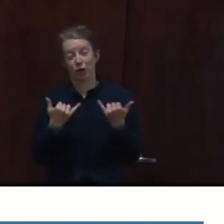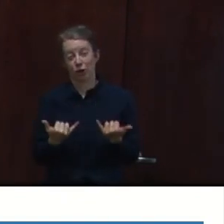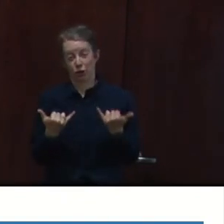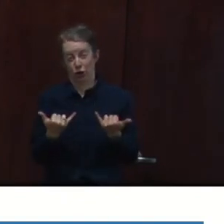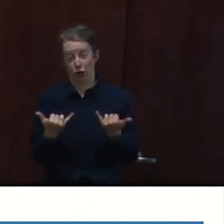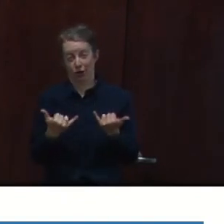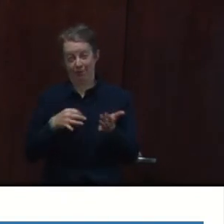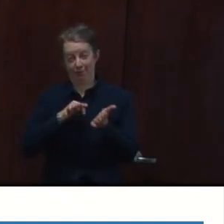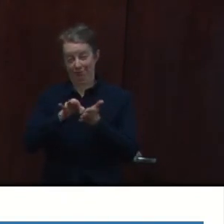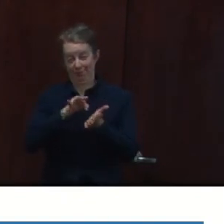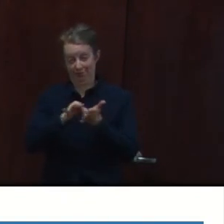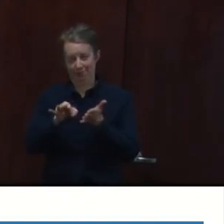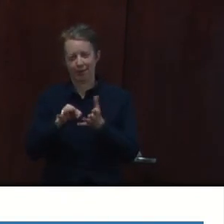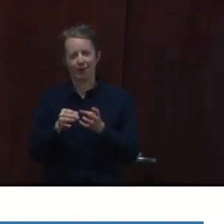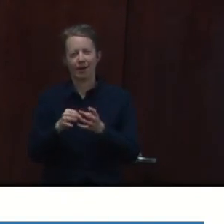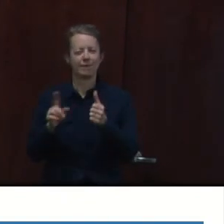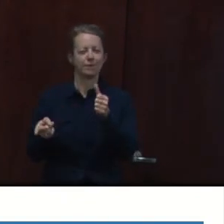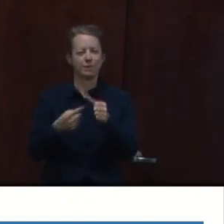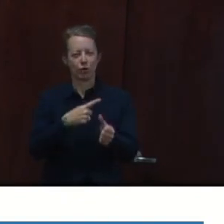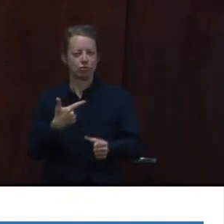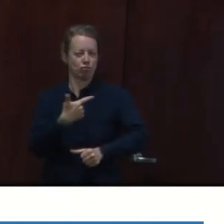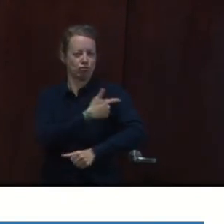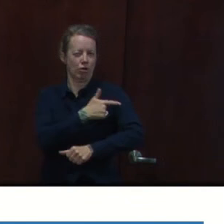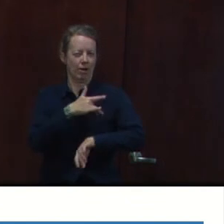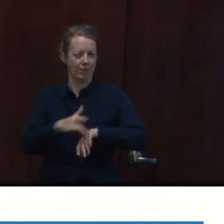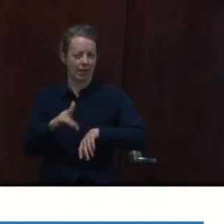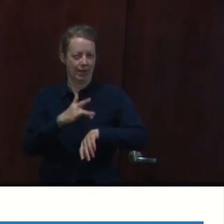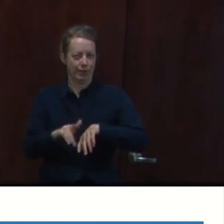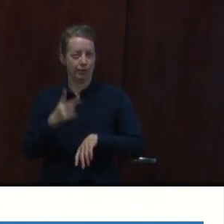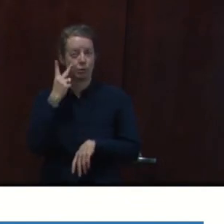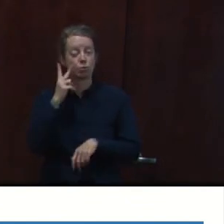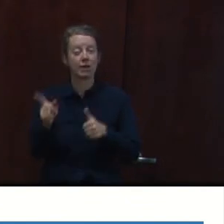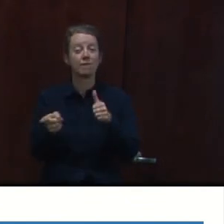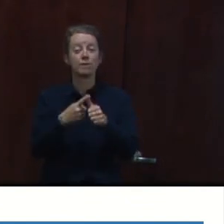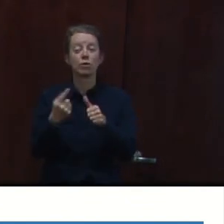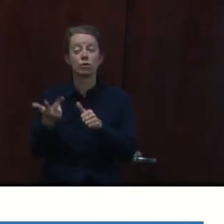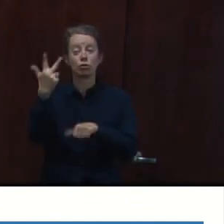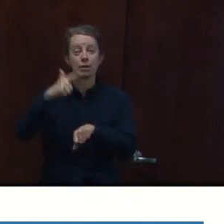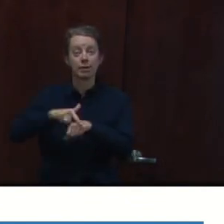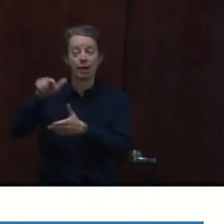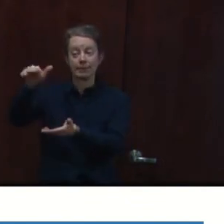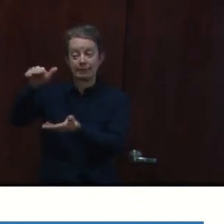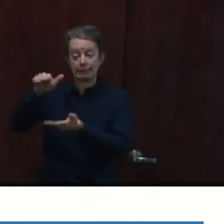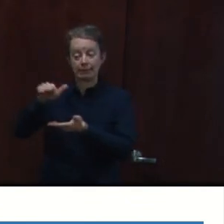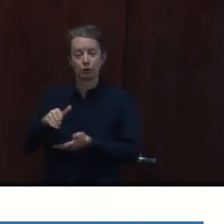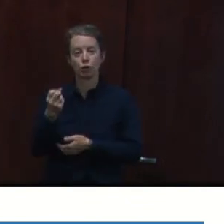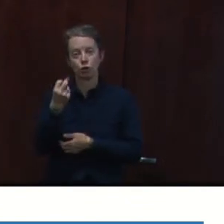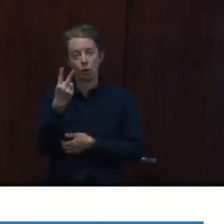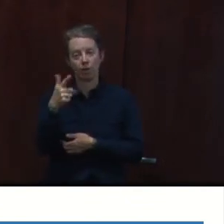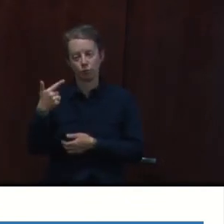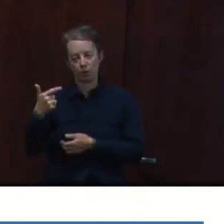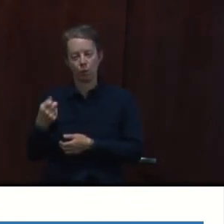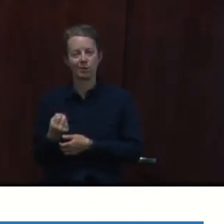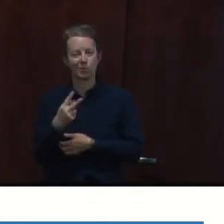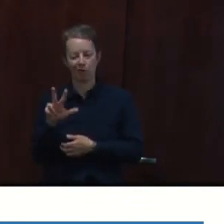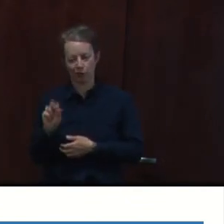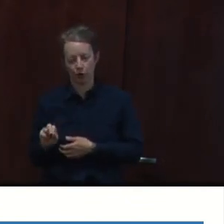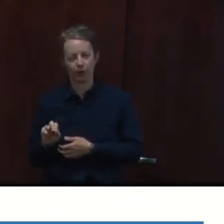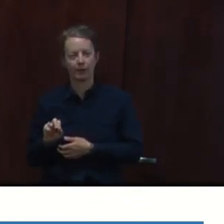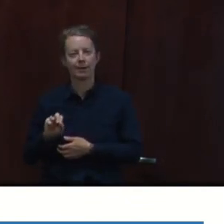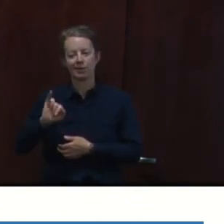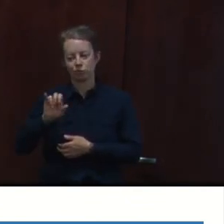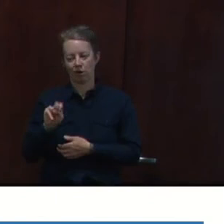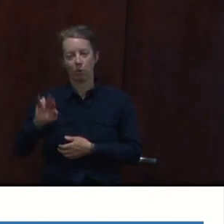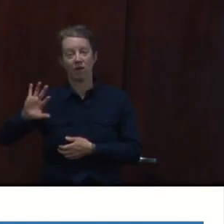first dose, and you can see our first 3 shipments, 12/21, 12/30, and 1/5, have all